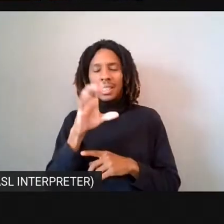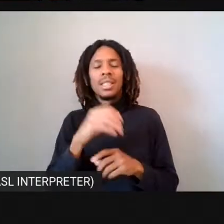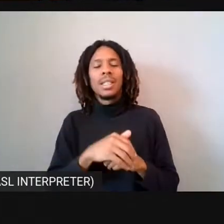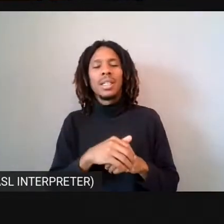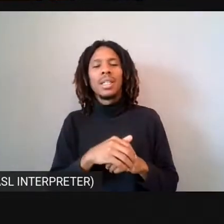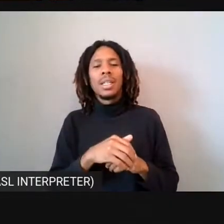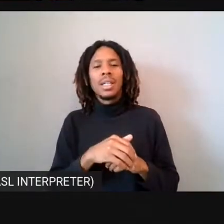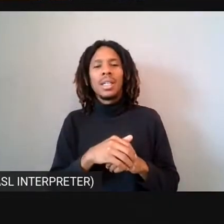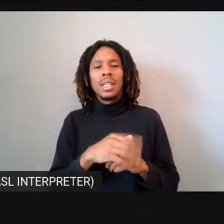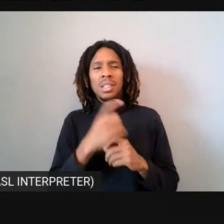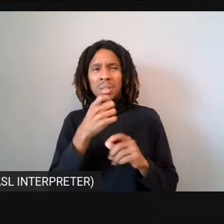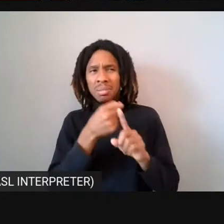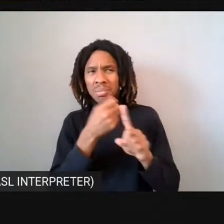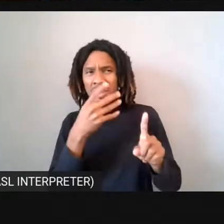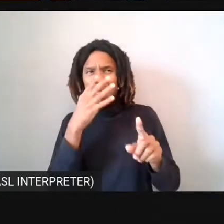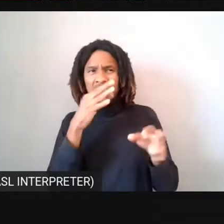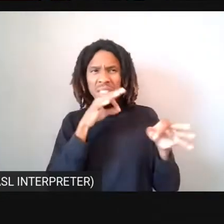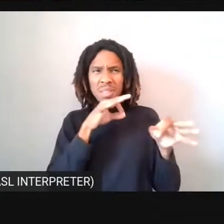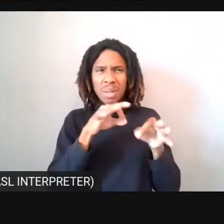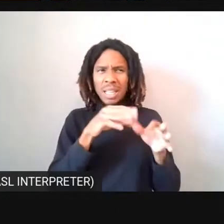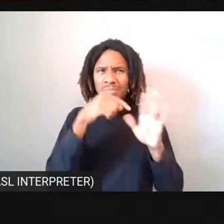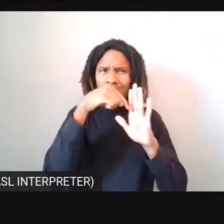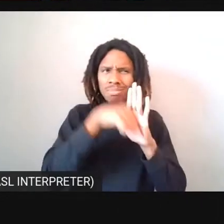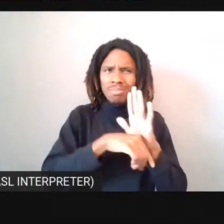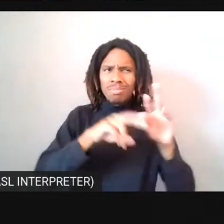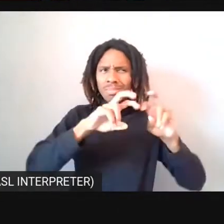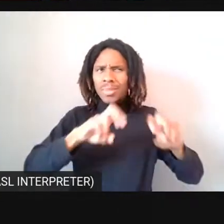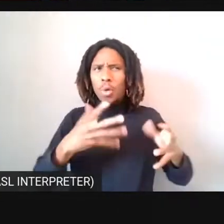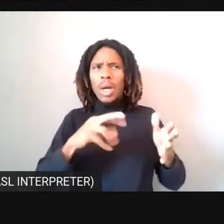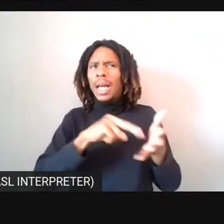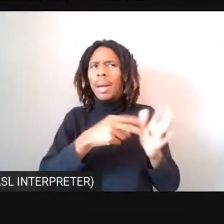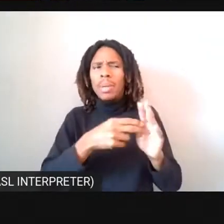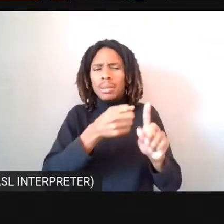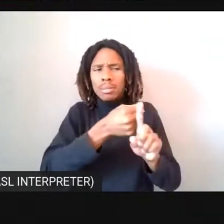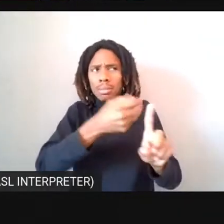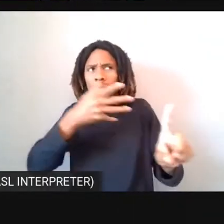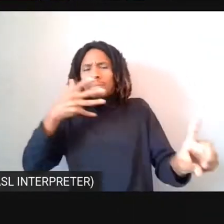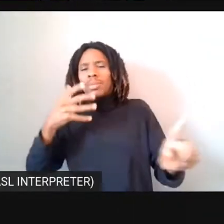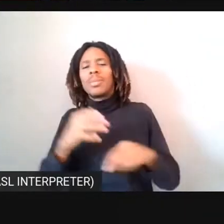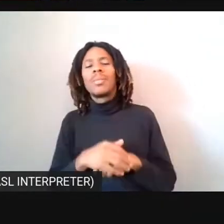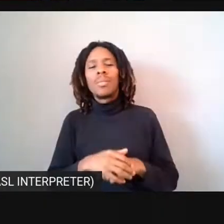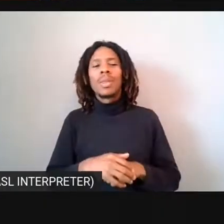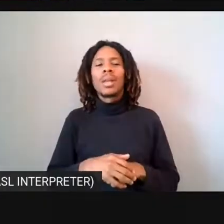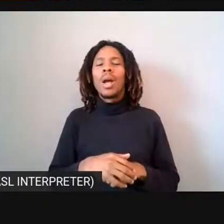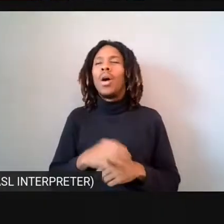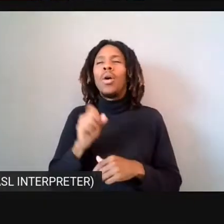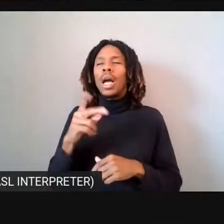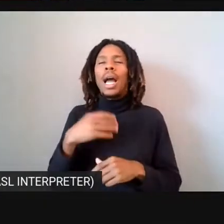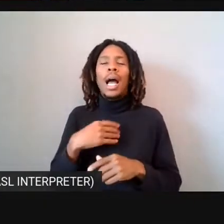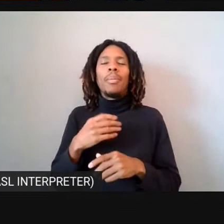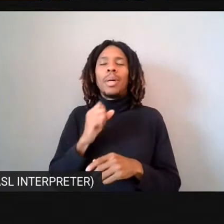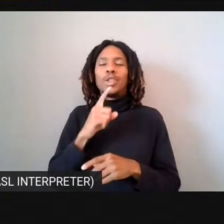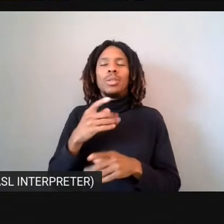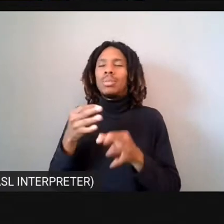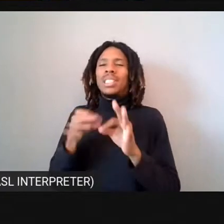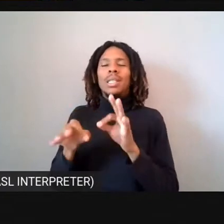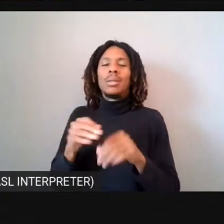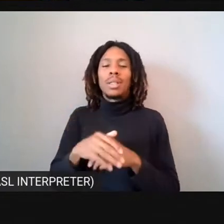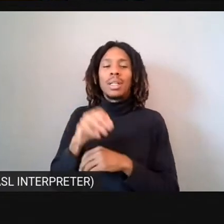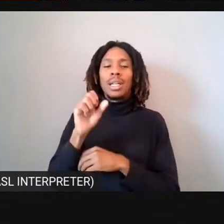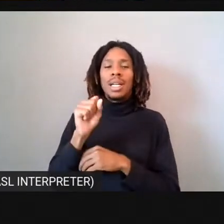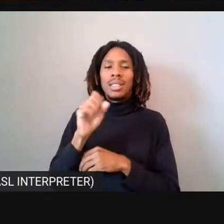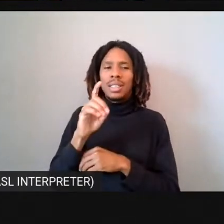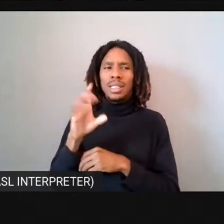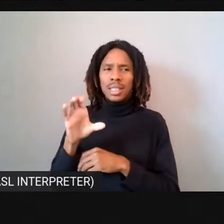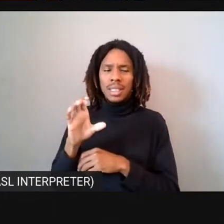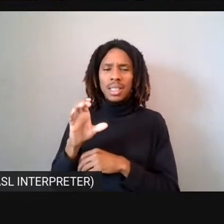And let's just talk through this. What does it actually mean? Yeah, so I'll actually keep it very simple on that, right? So an SDDC is